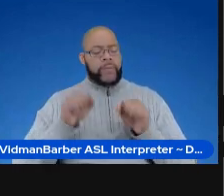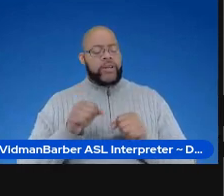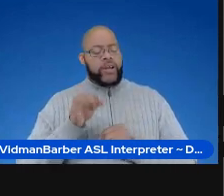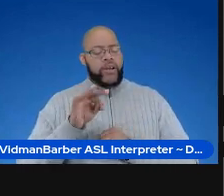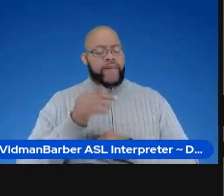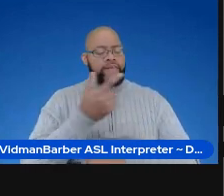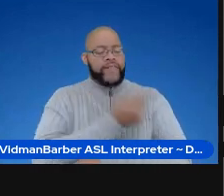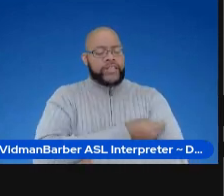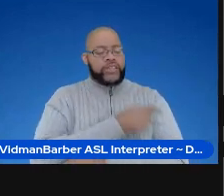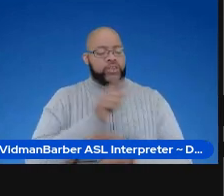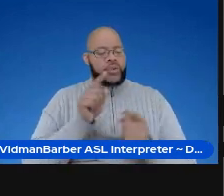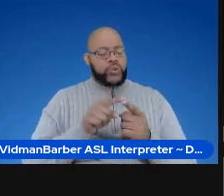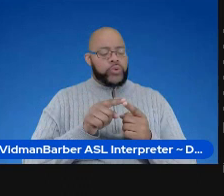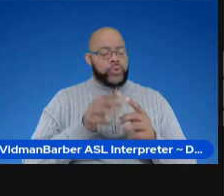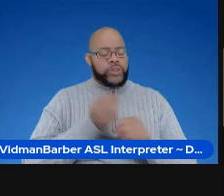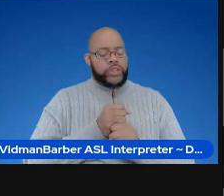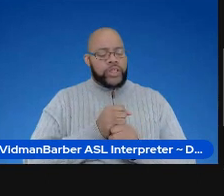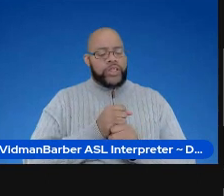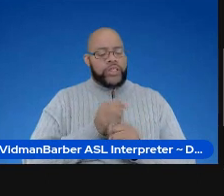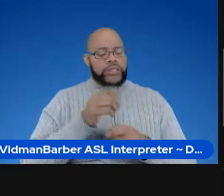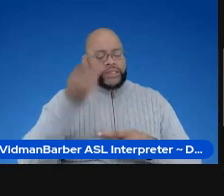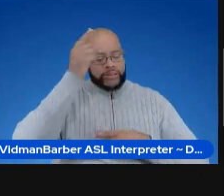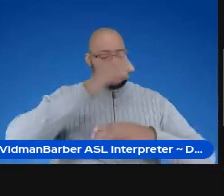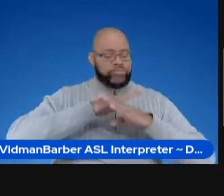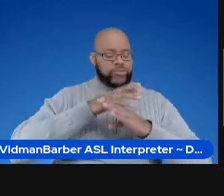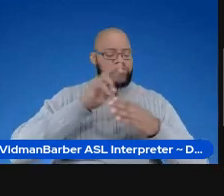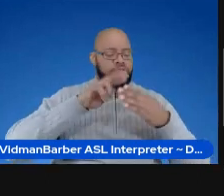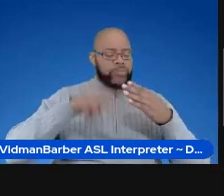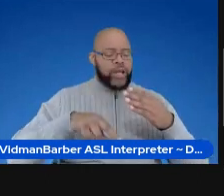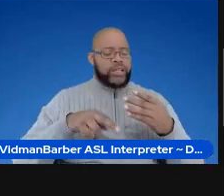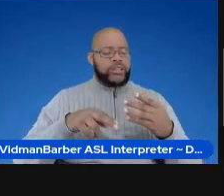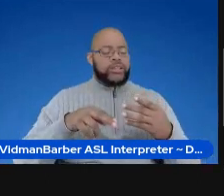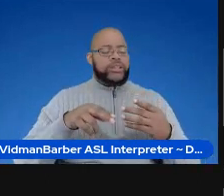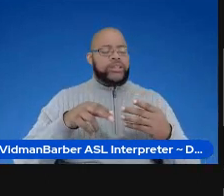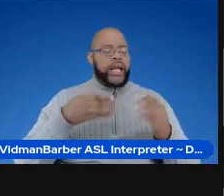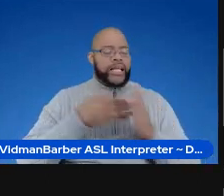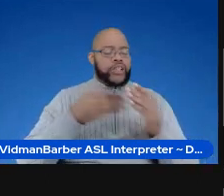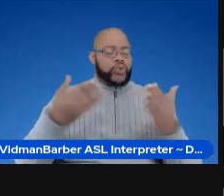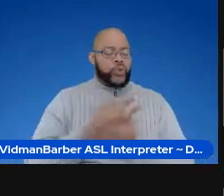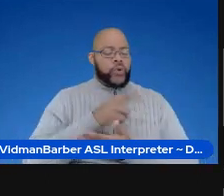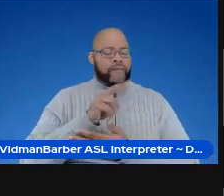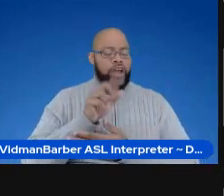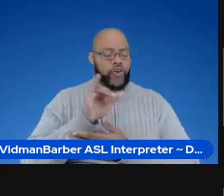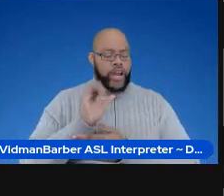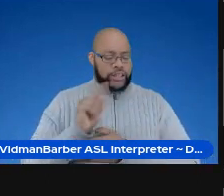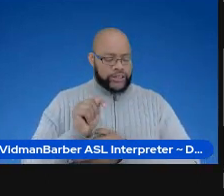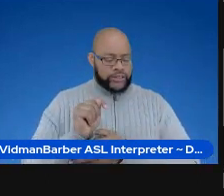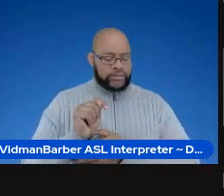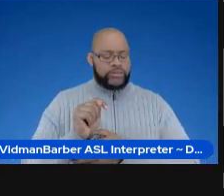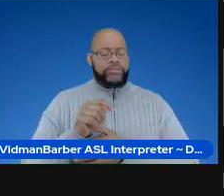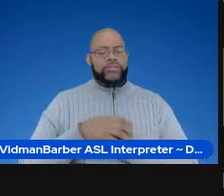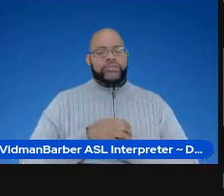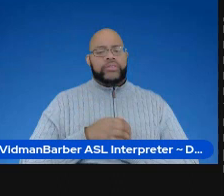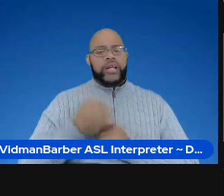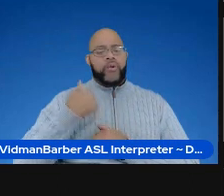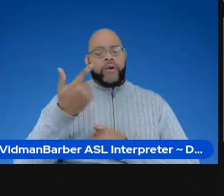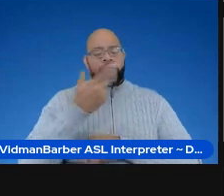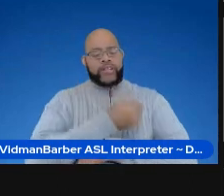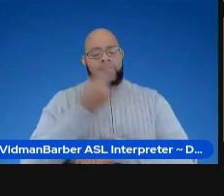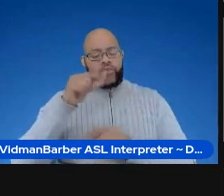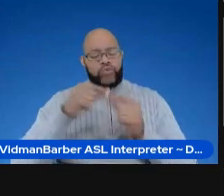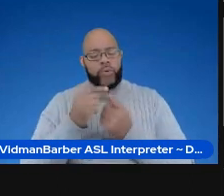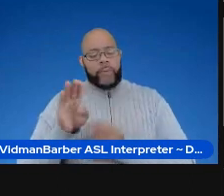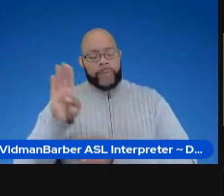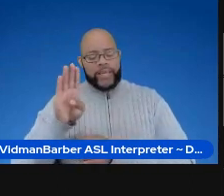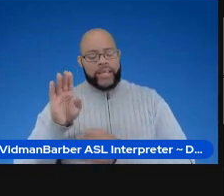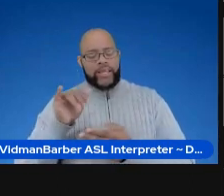vaccine to elicit immune response against the new variant. And there wasn't a vaccine for serogroup B, which was predominantly